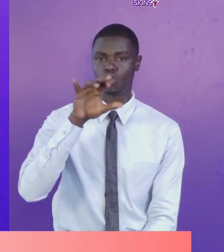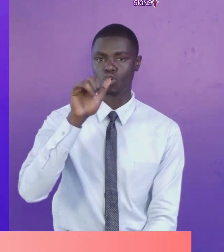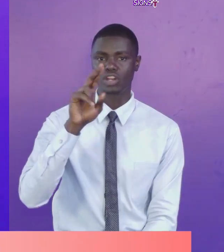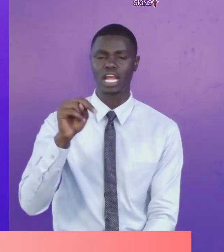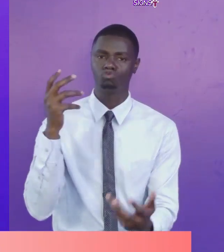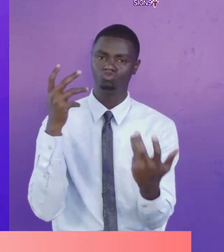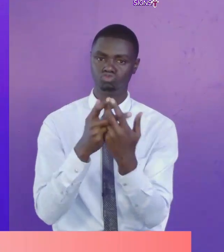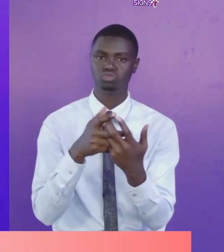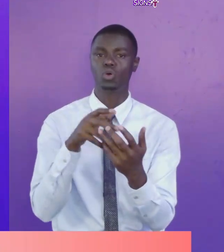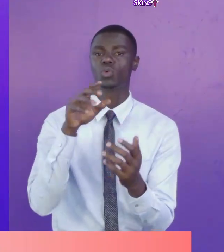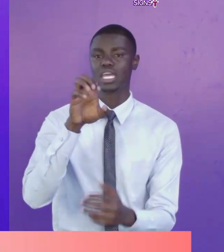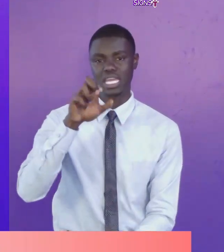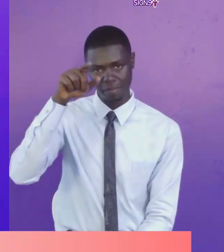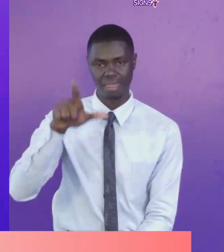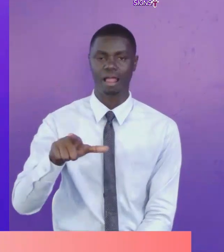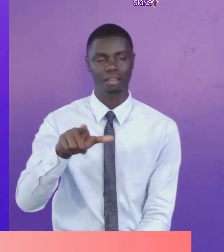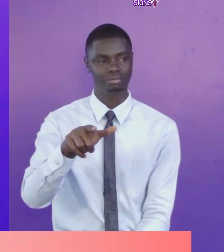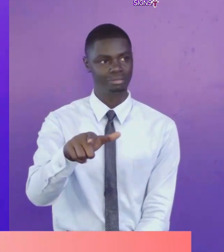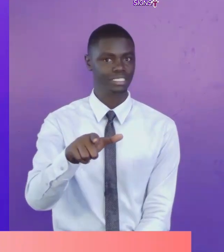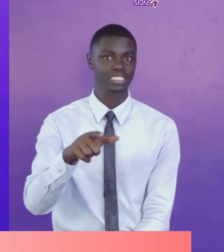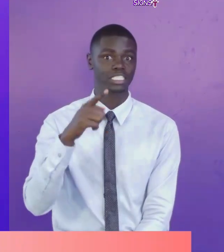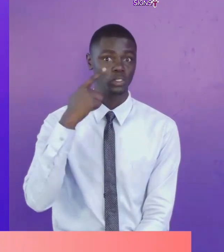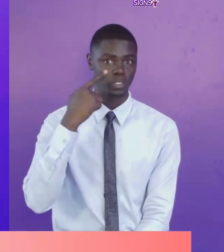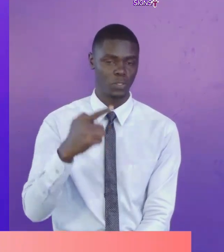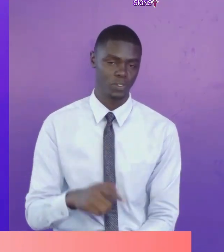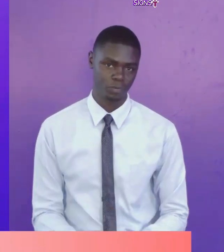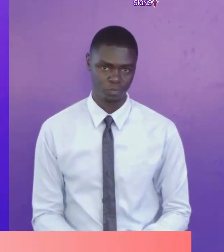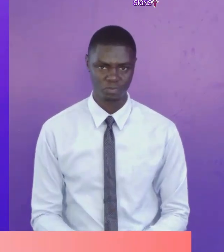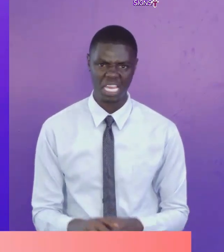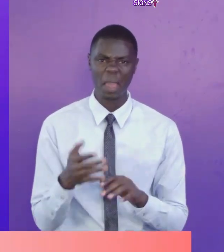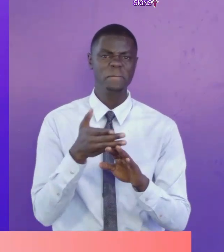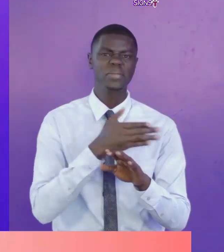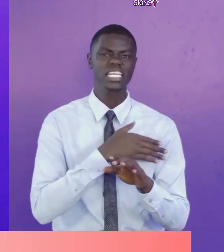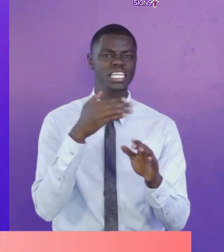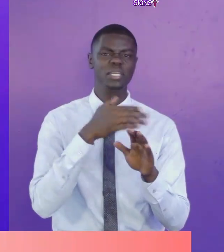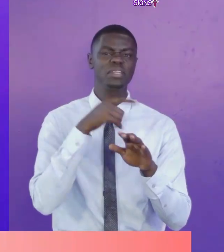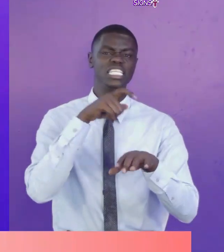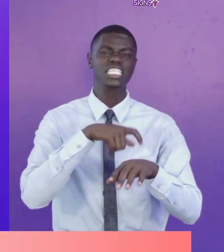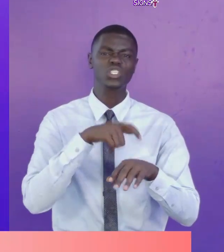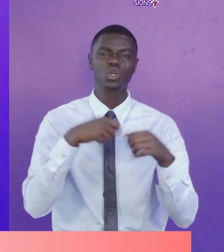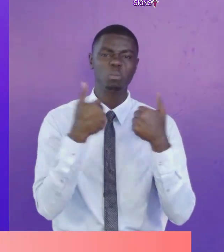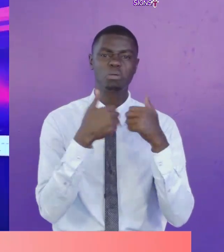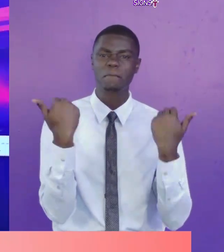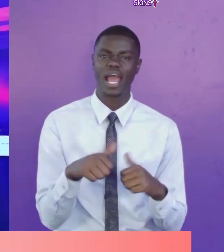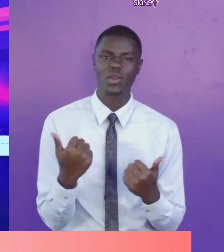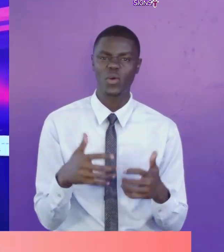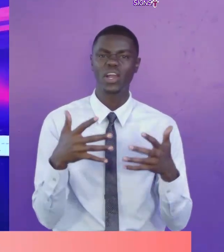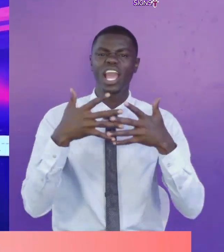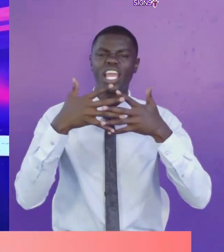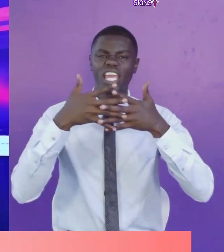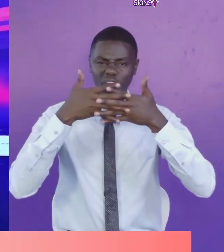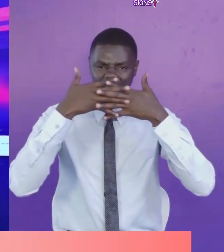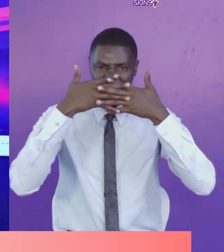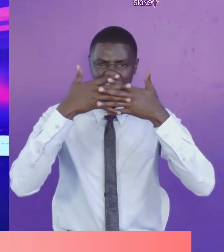Yeah. Mutaitan. So from the pre-season he has not adapted. Bado. Why is Victor Gyökeres? Everyone at Arsenal has